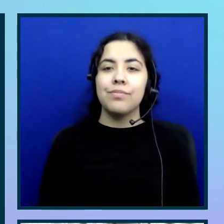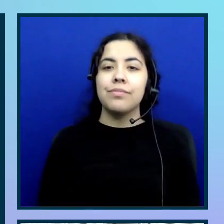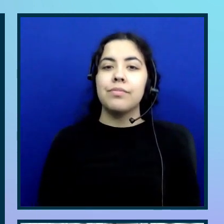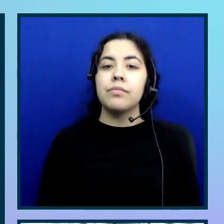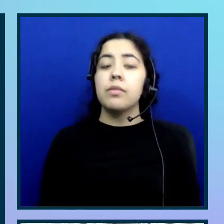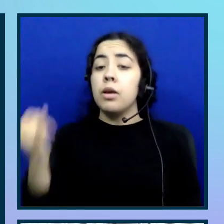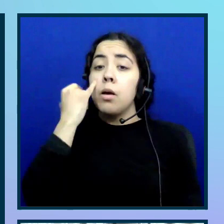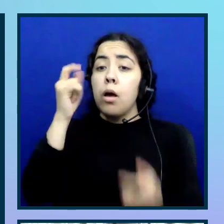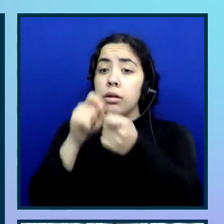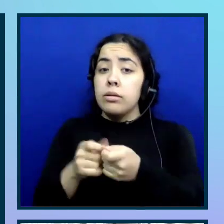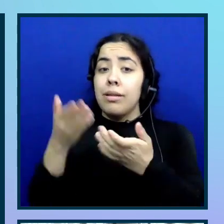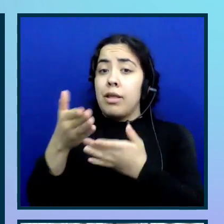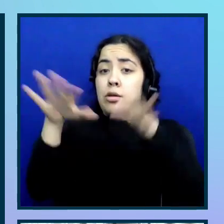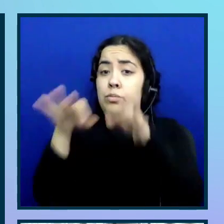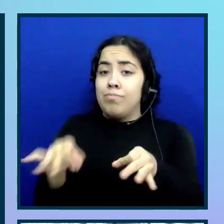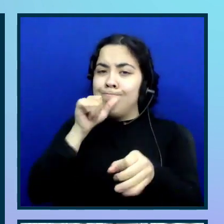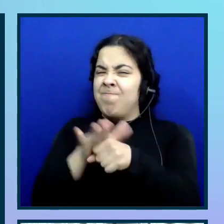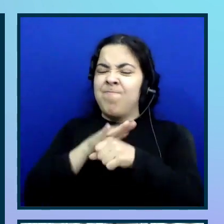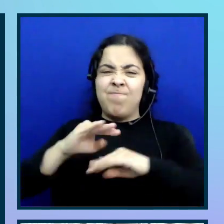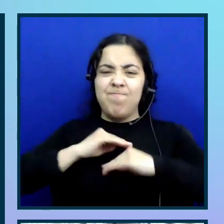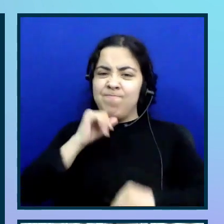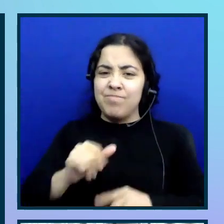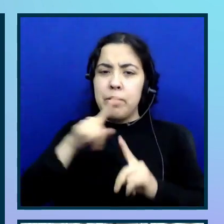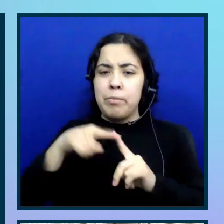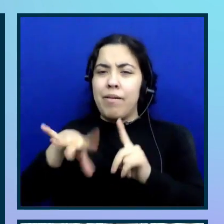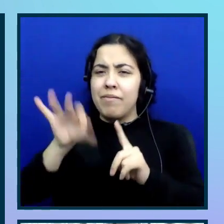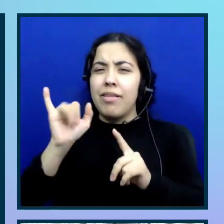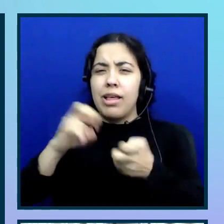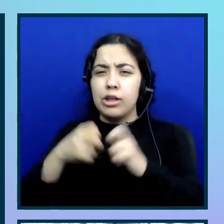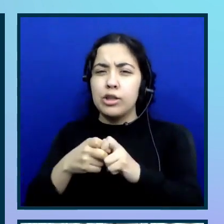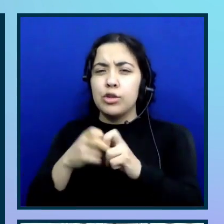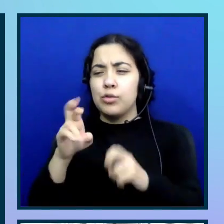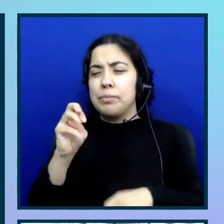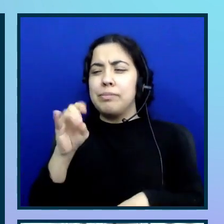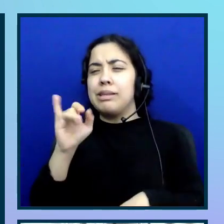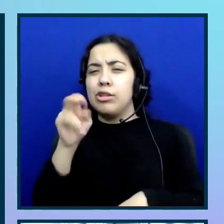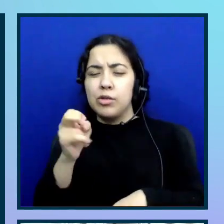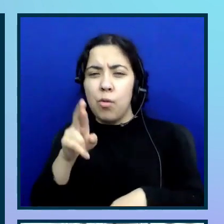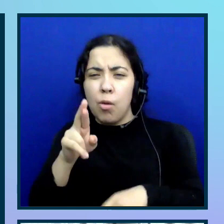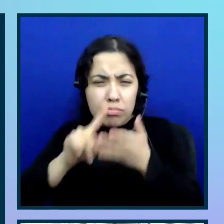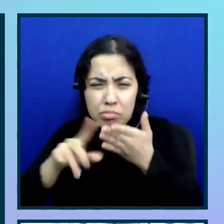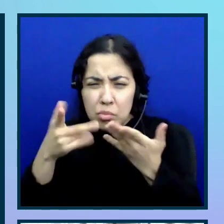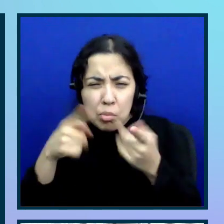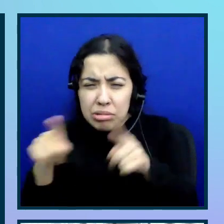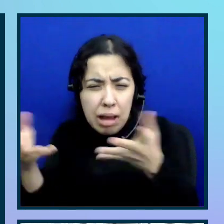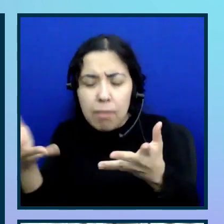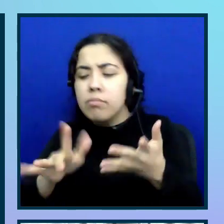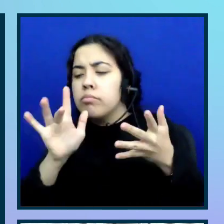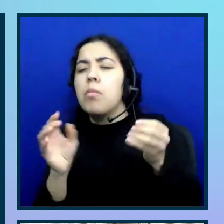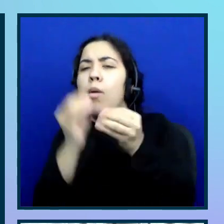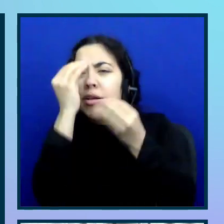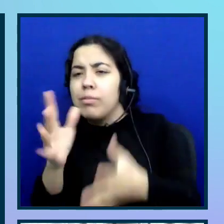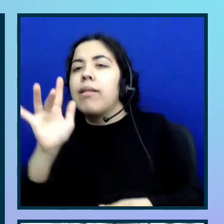If the details mentioned in the description are not enough for me to find the issue remediation or figure out what's going on, I can click on more info. So let's go ahead and do that